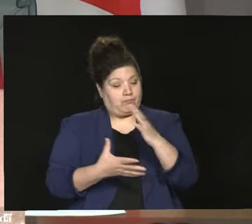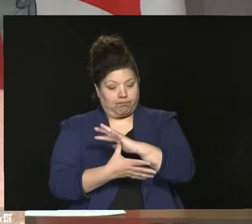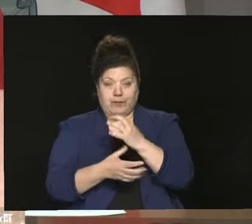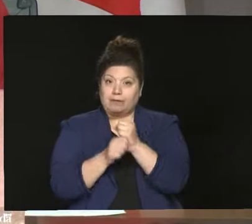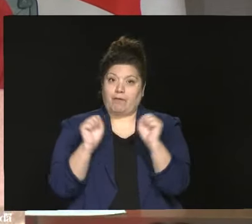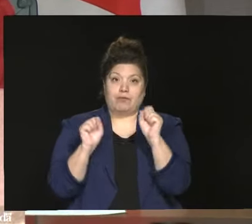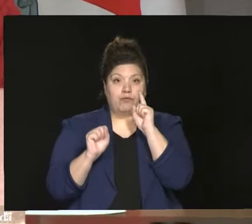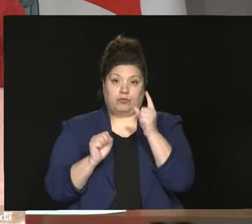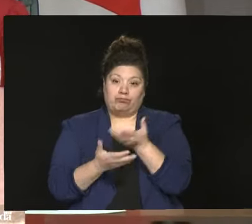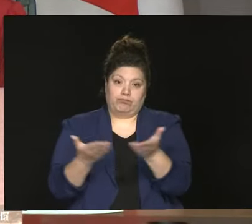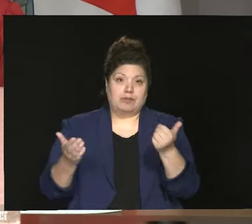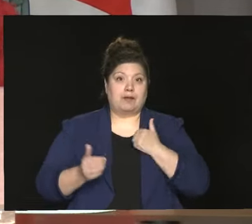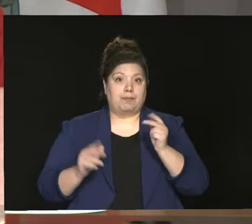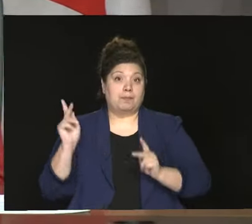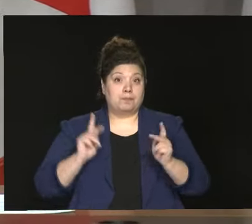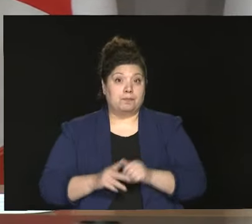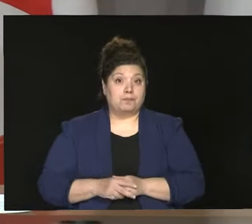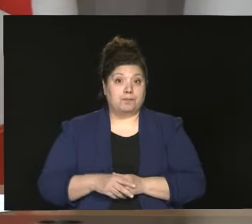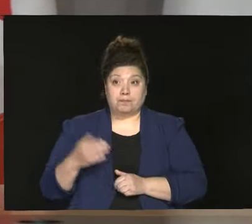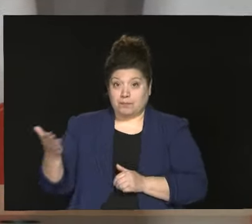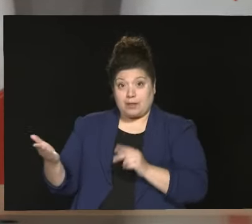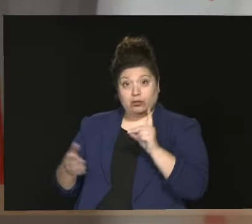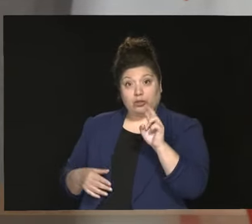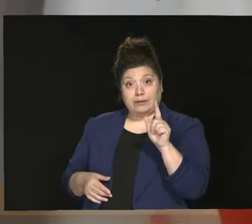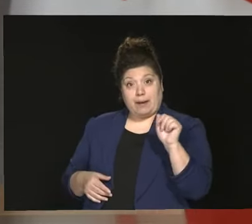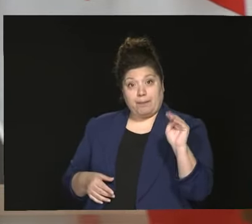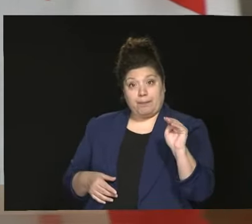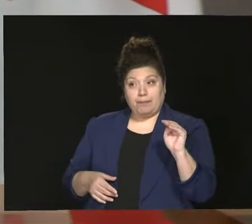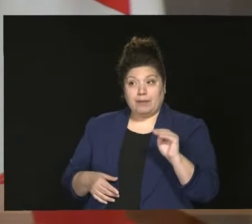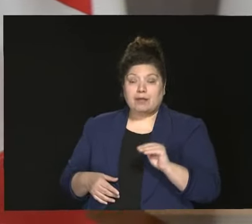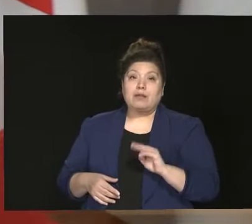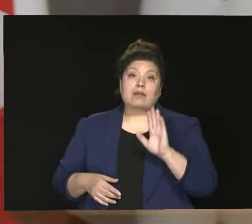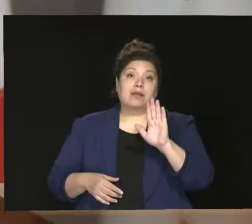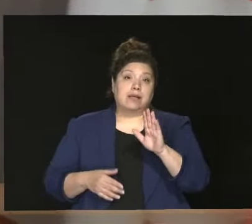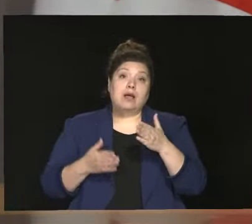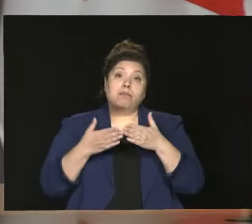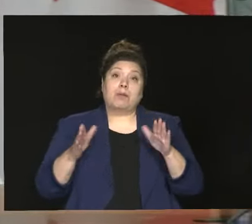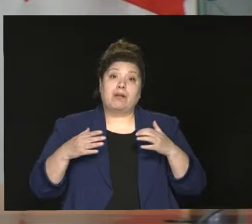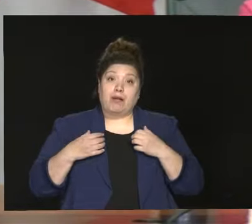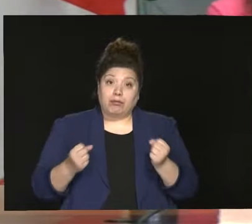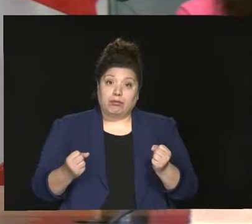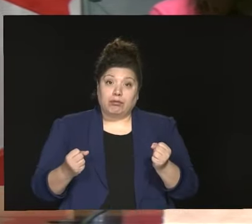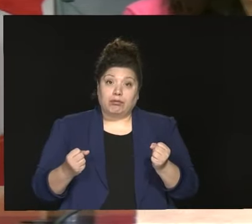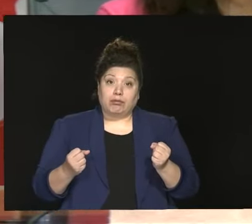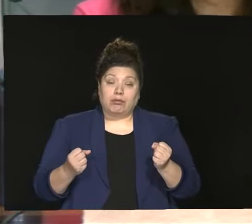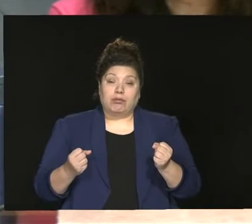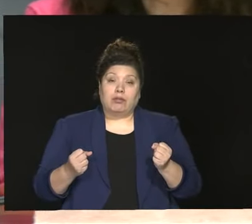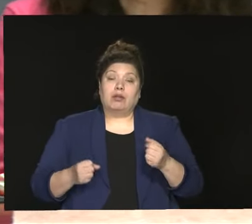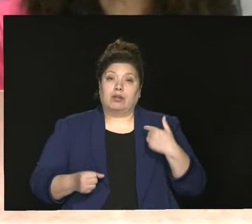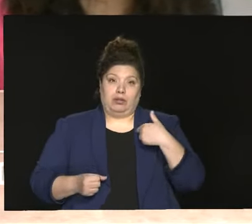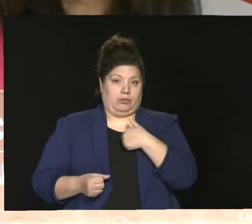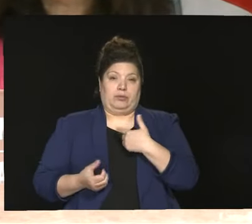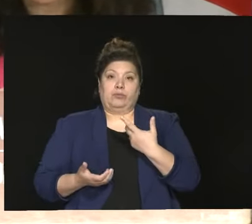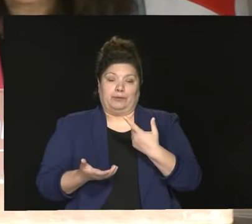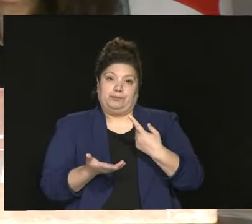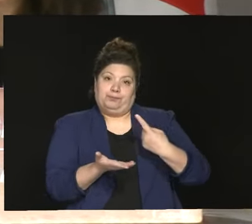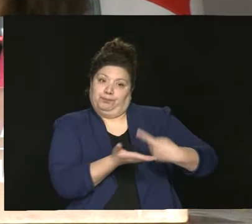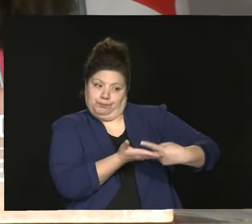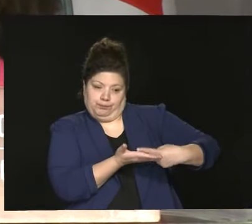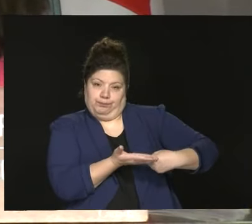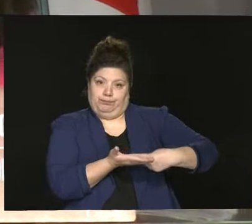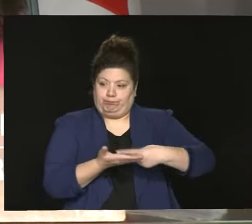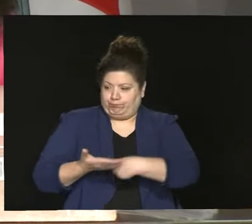Tam? Yeah, so on the public health side, we collaborate on an ongoing basis with all chief medical officers of